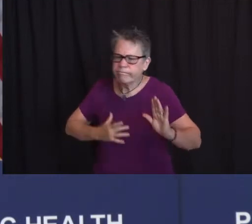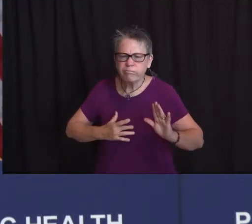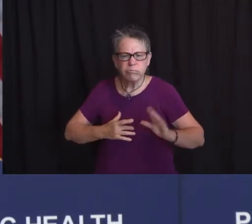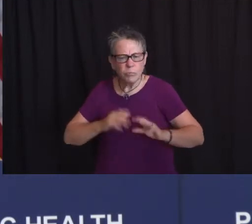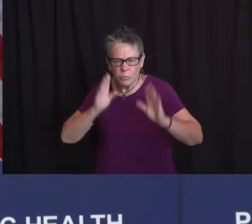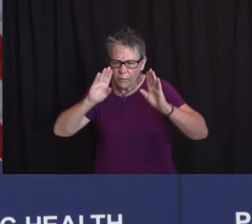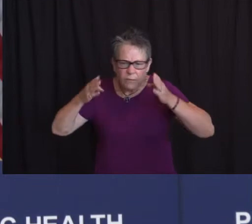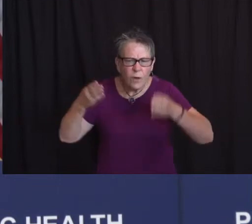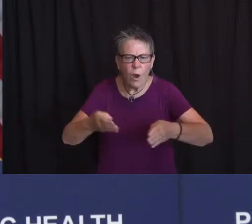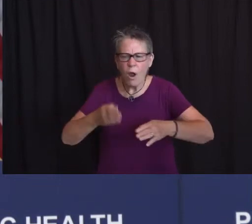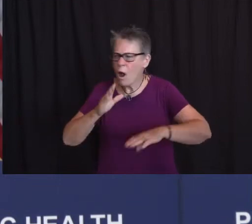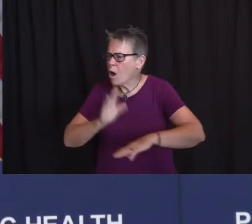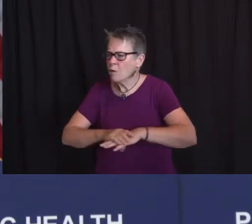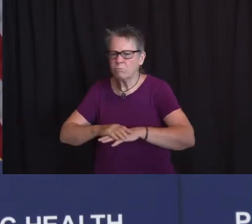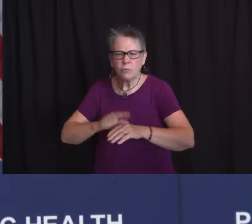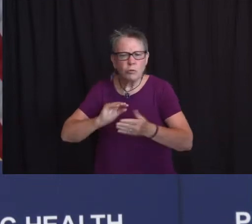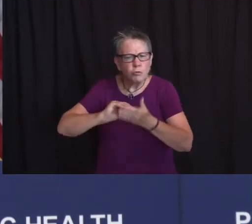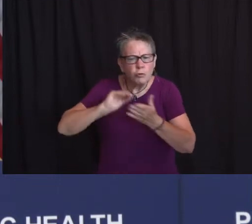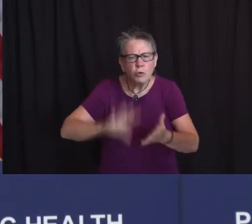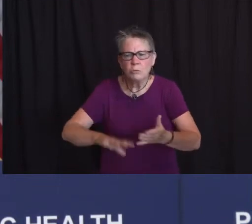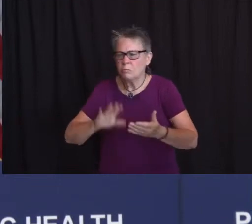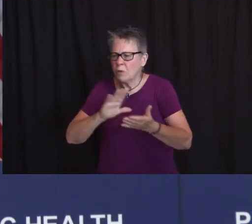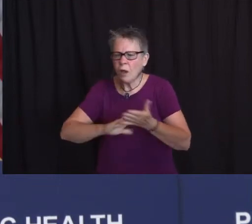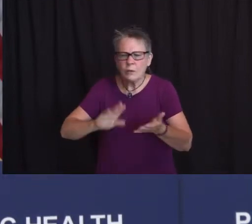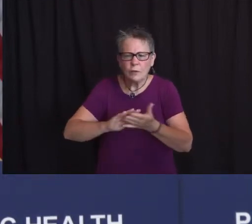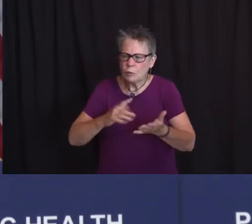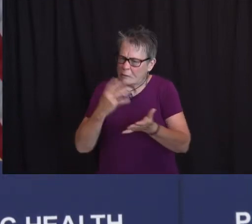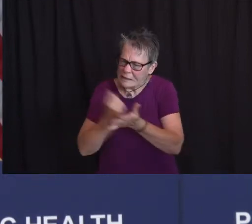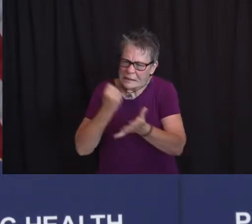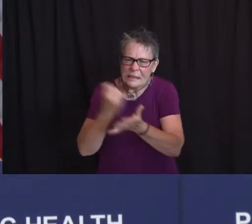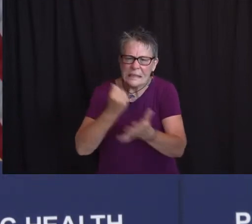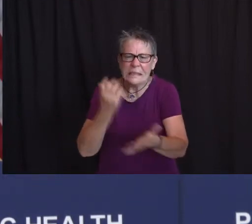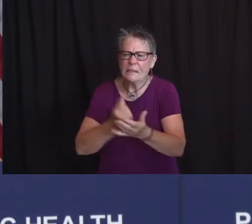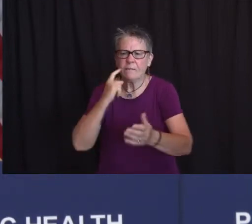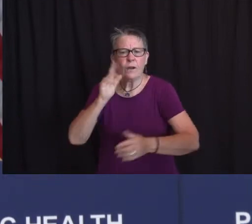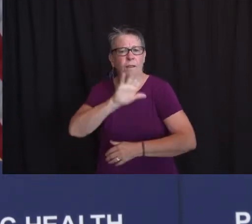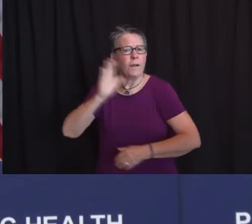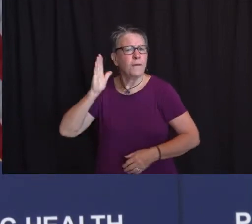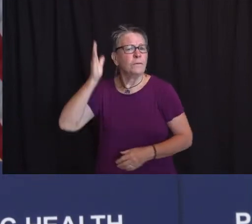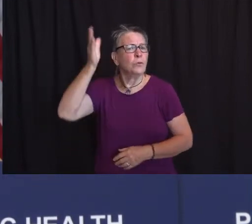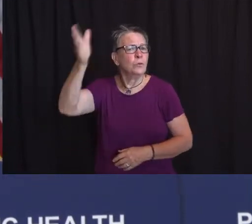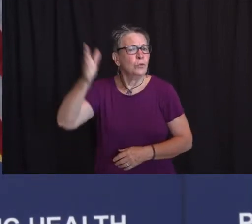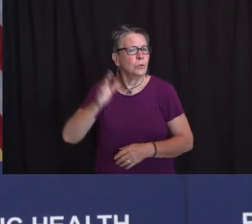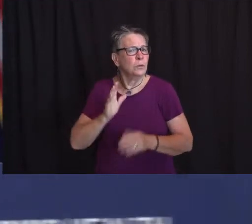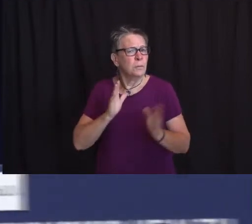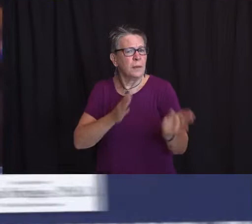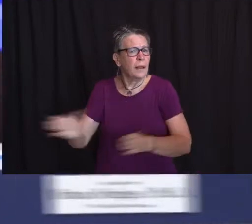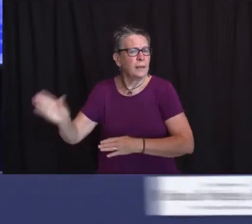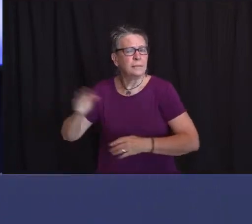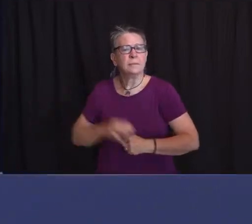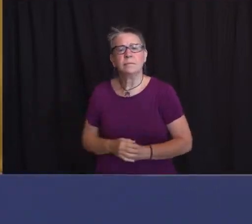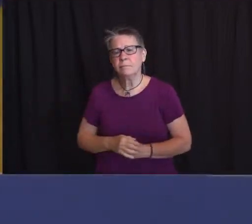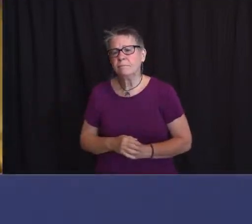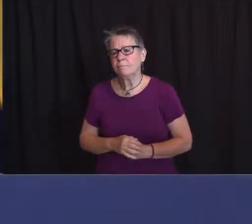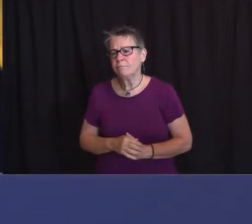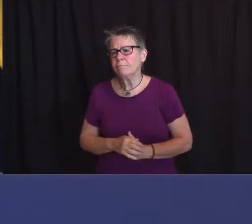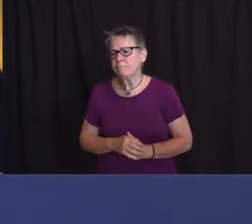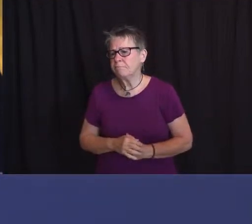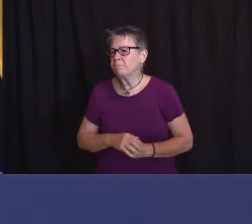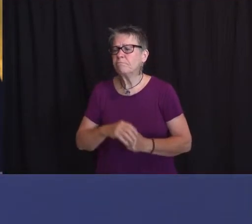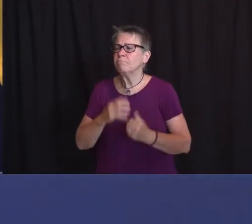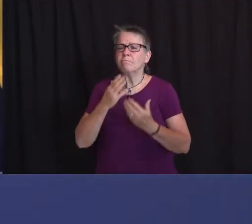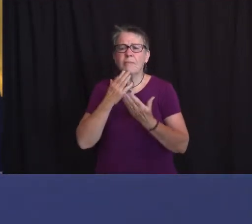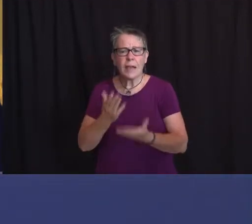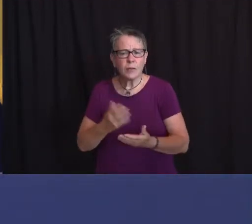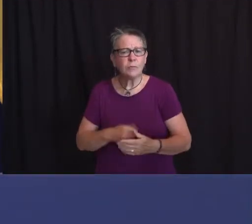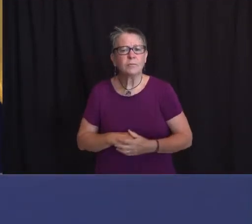succeed during this unprecedented time. And I cede back to you. Brian, thank you. Keep up the great